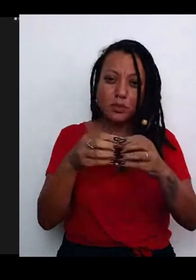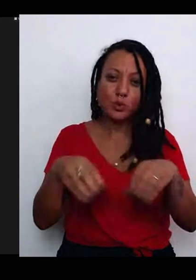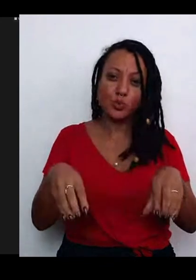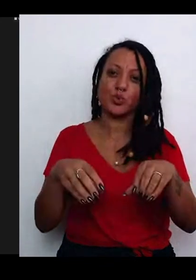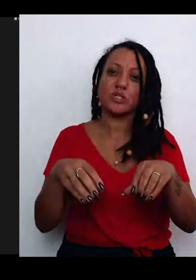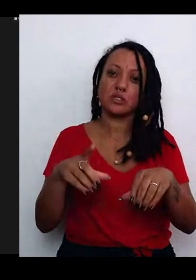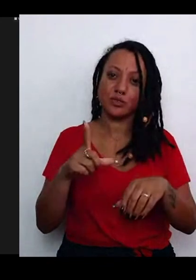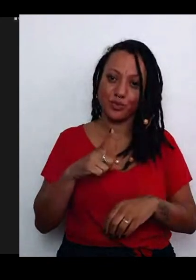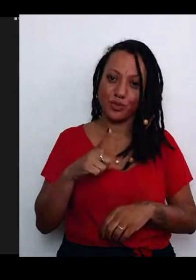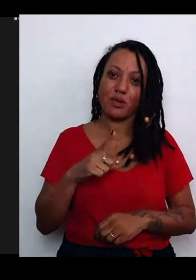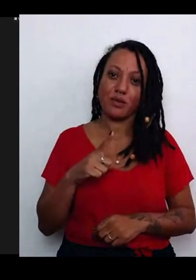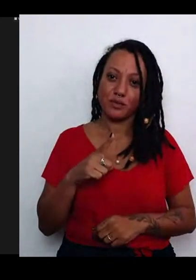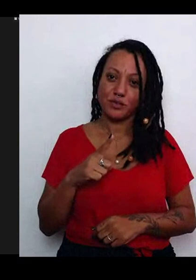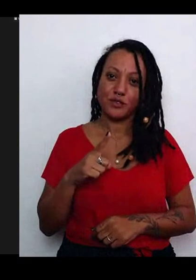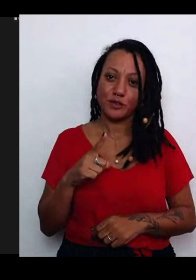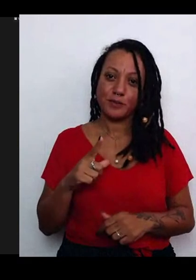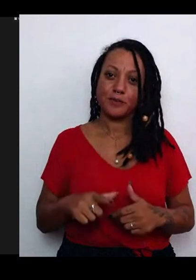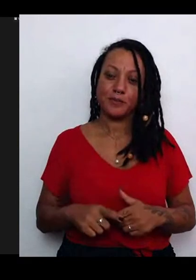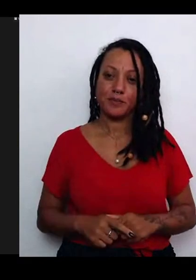limp